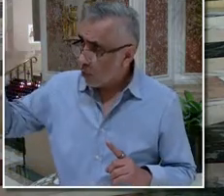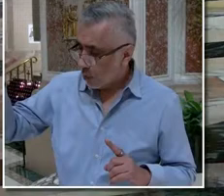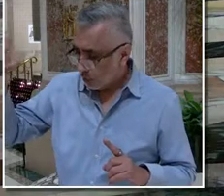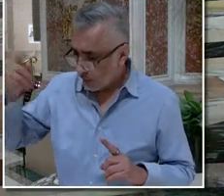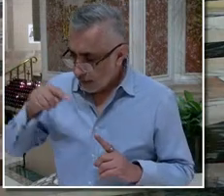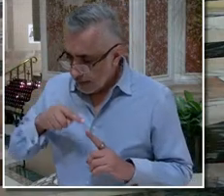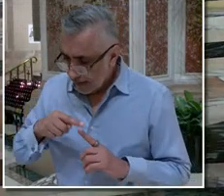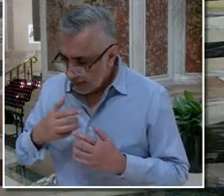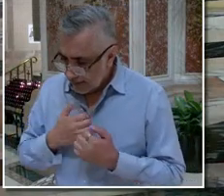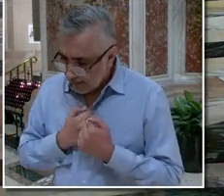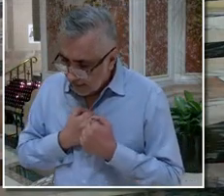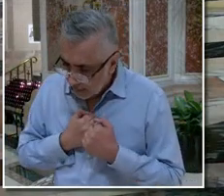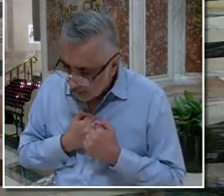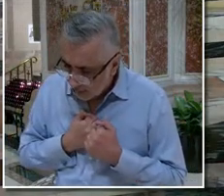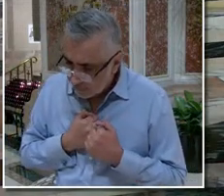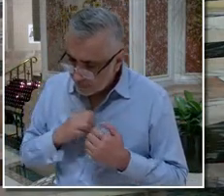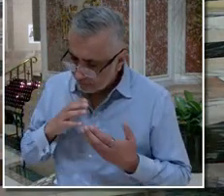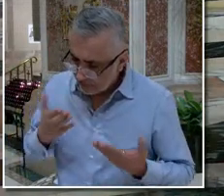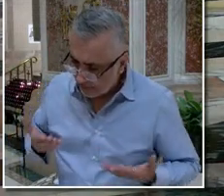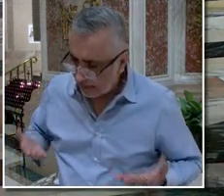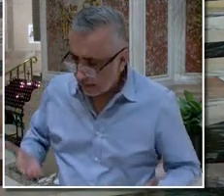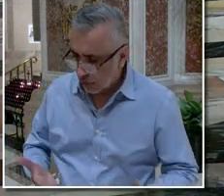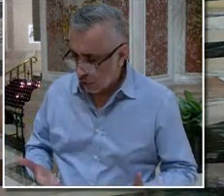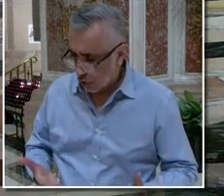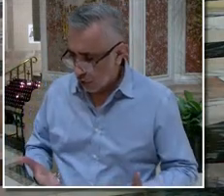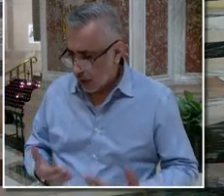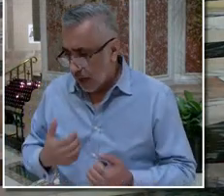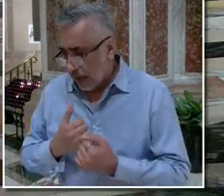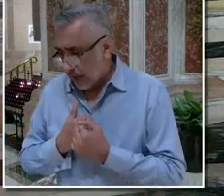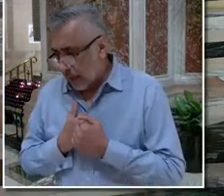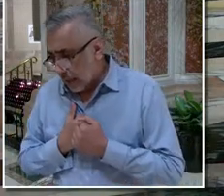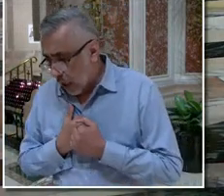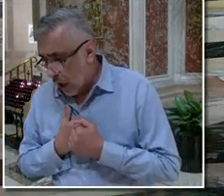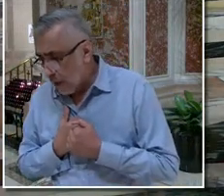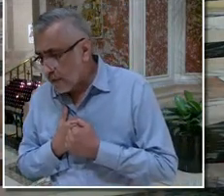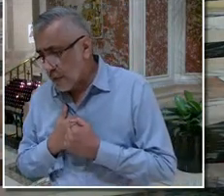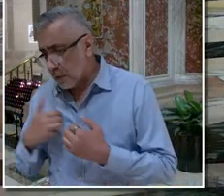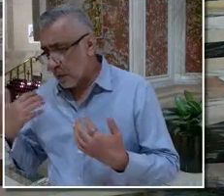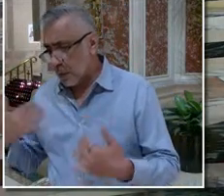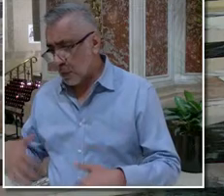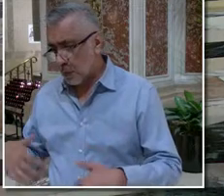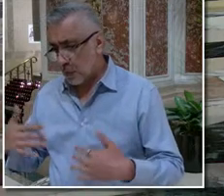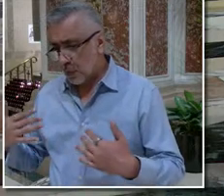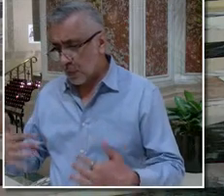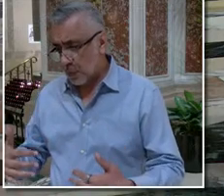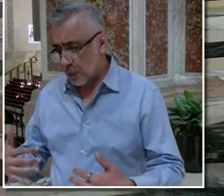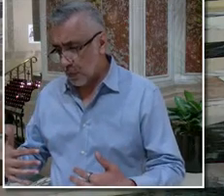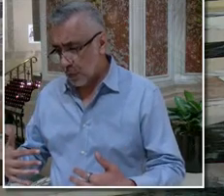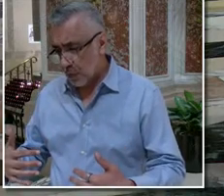He loved his own in the world, and he loved them to the end.